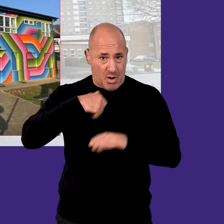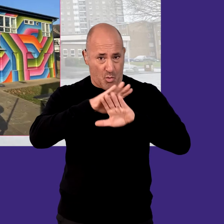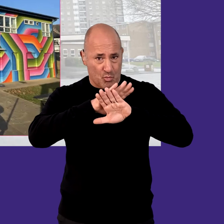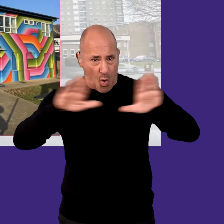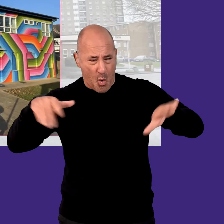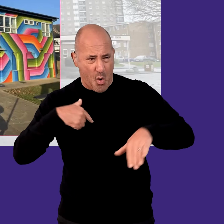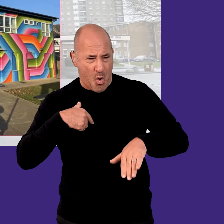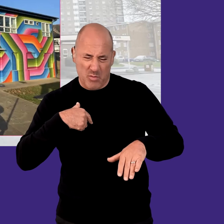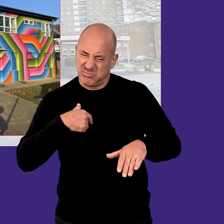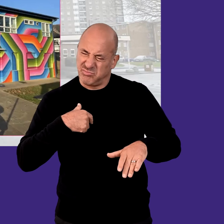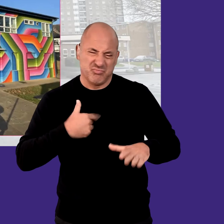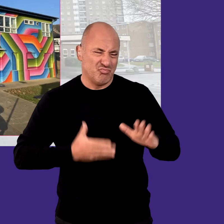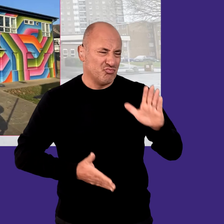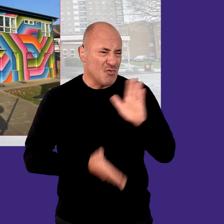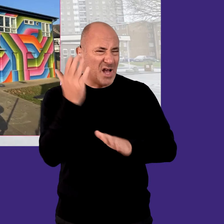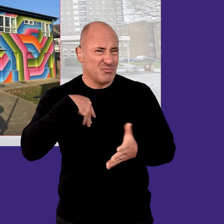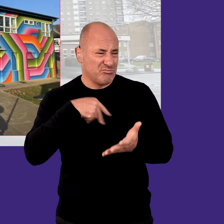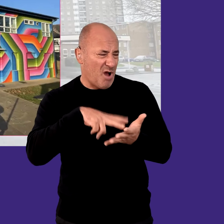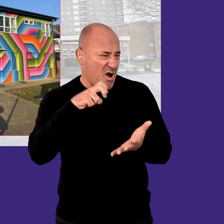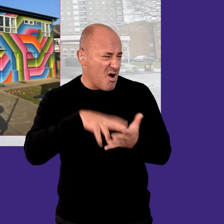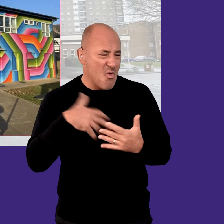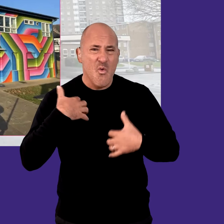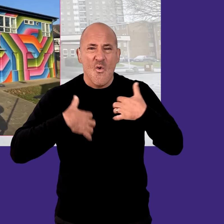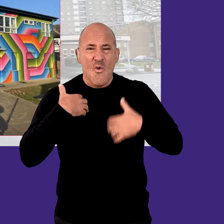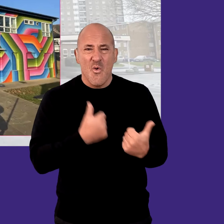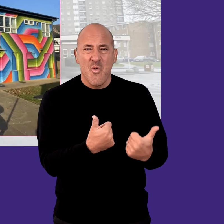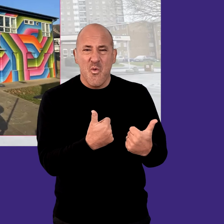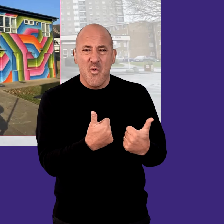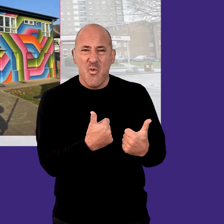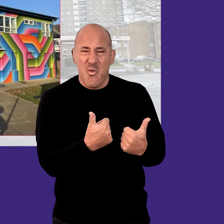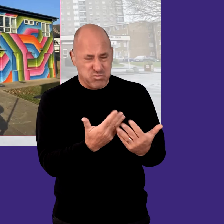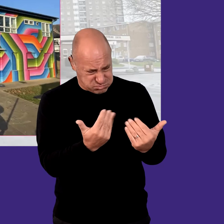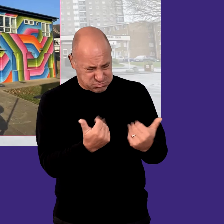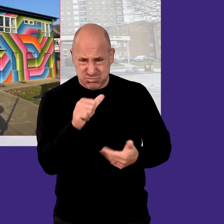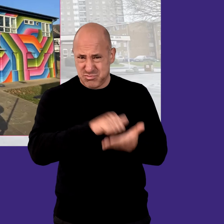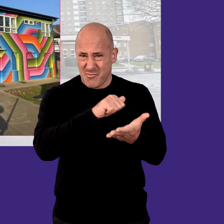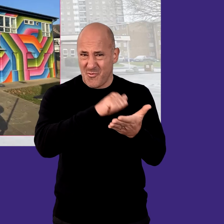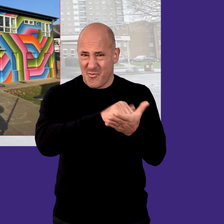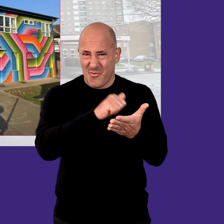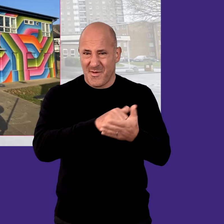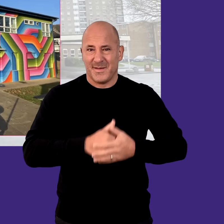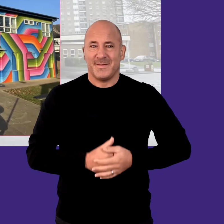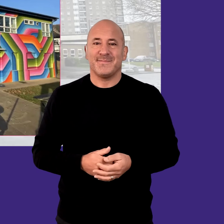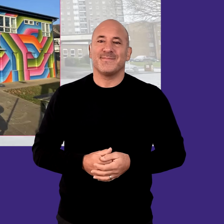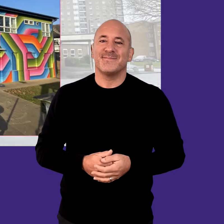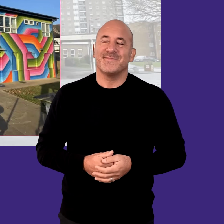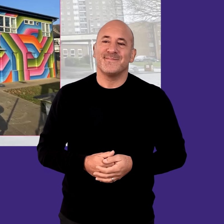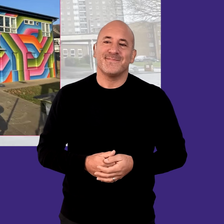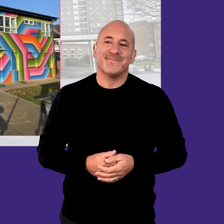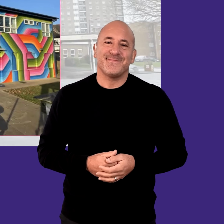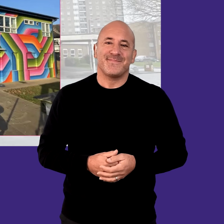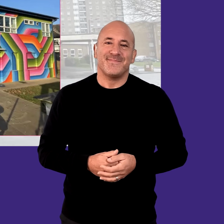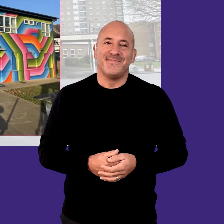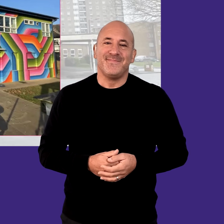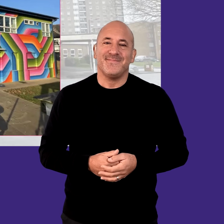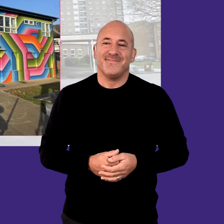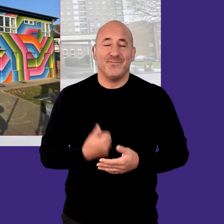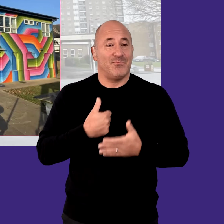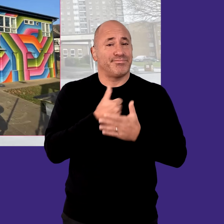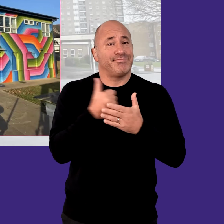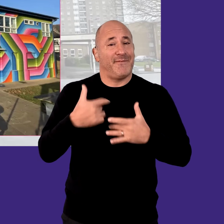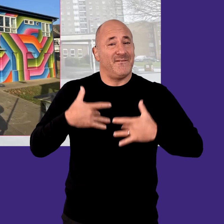planning, would you be willing to sort of let us do this on your wall? And we were so